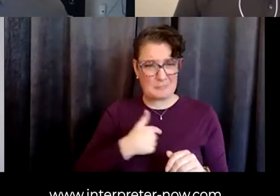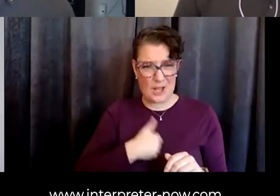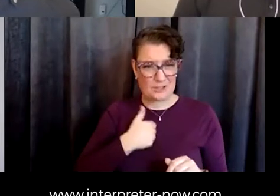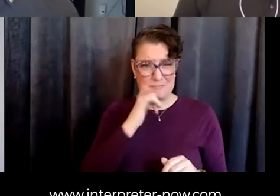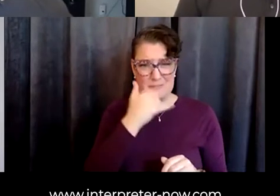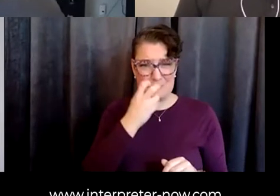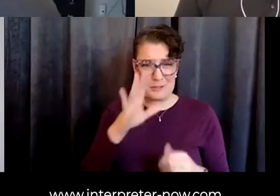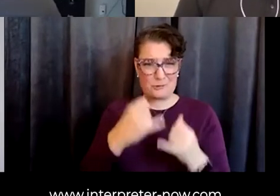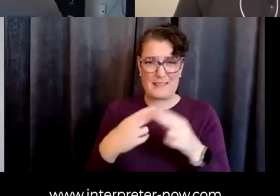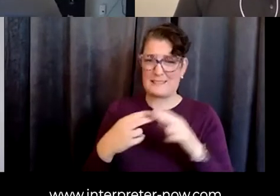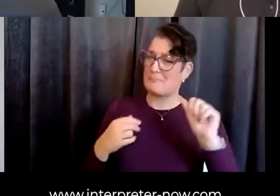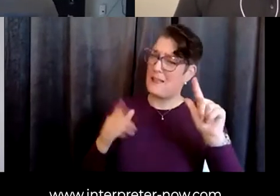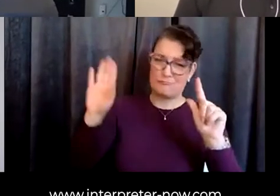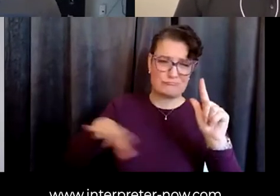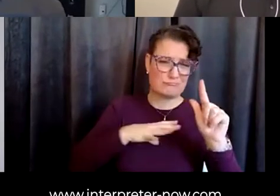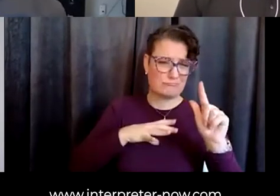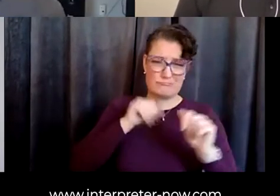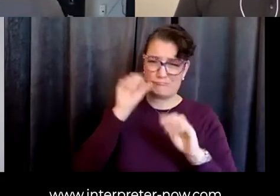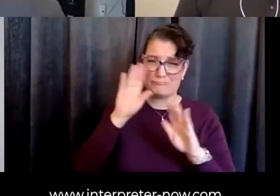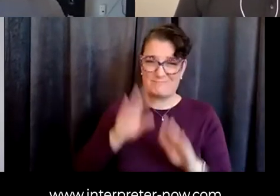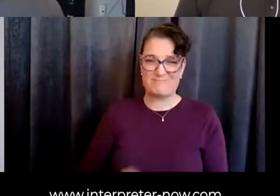worries. It's all good.